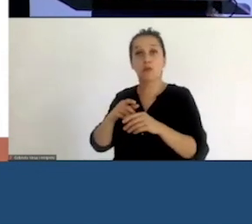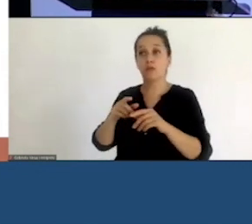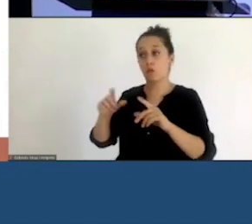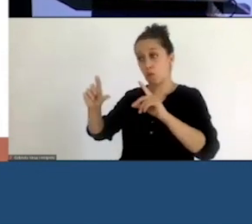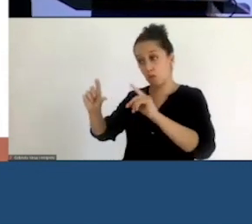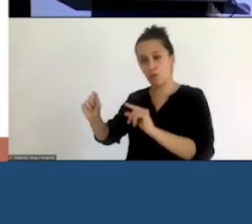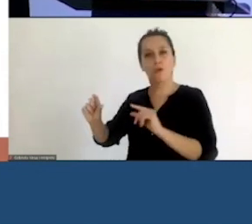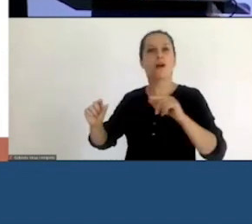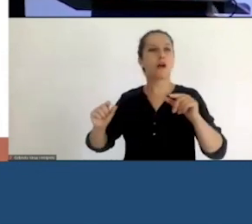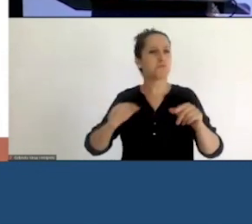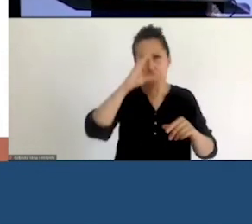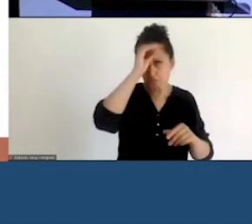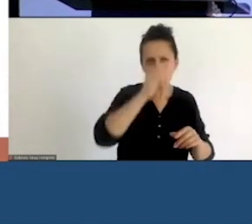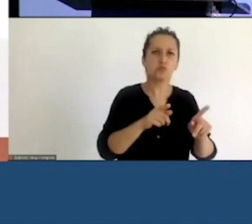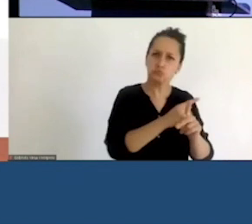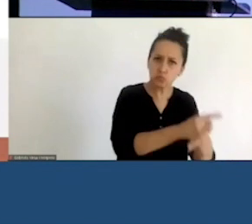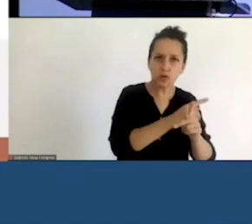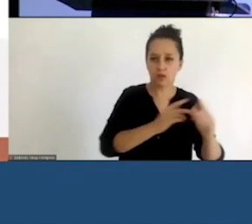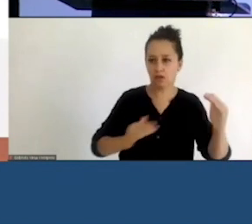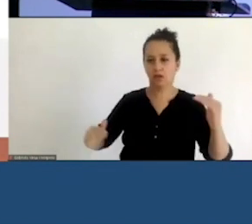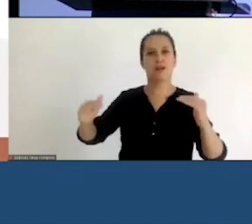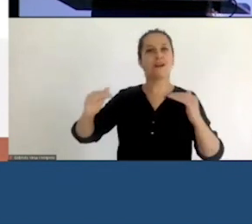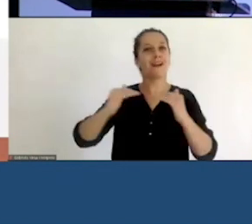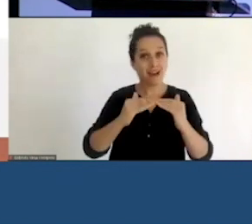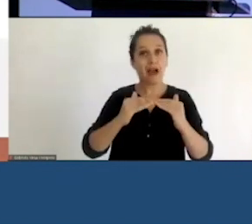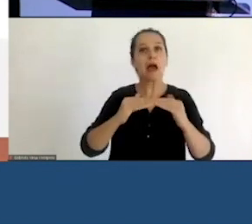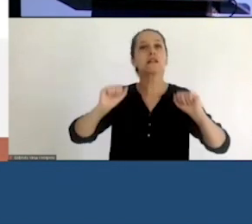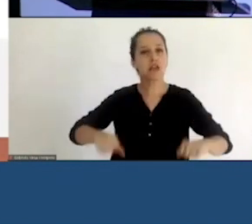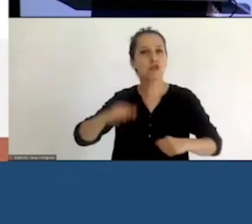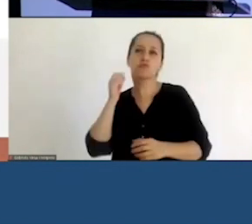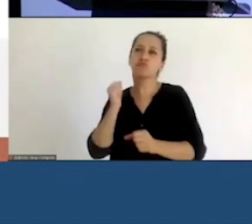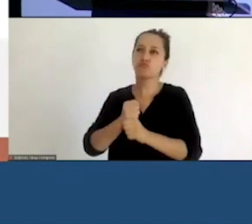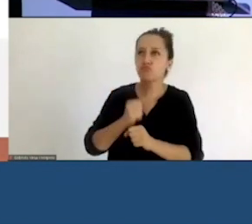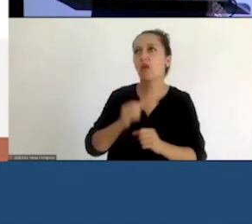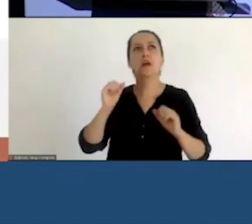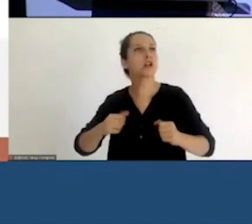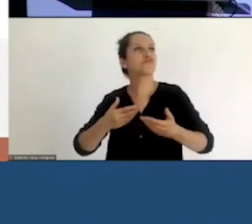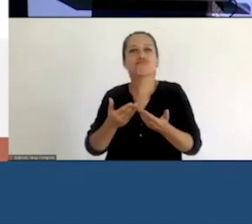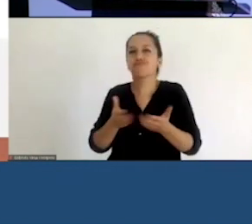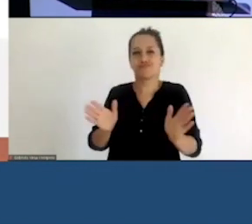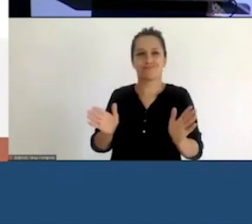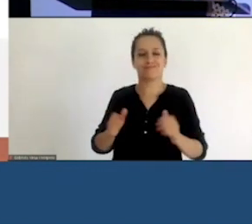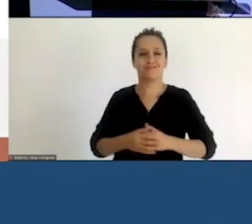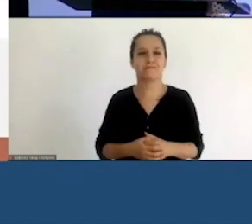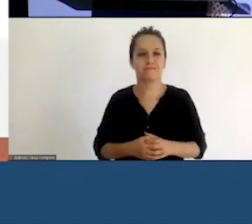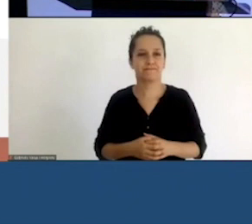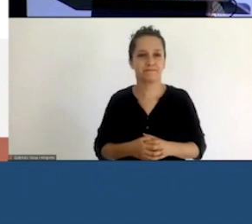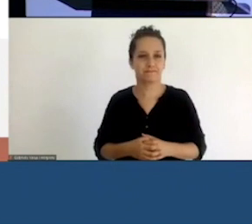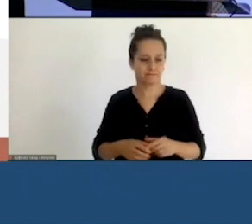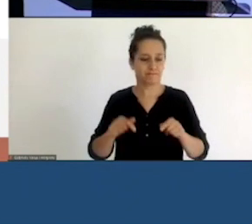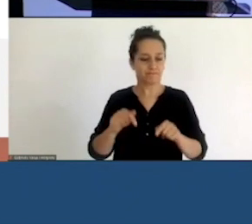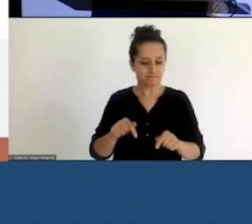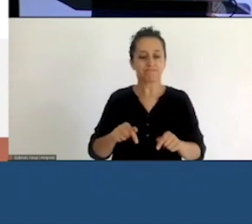more time available to them, so that can increase productivity and well-being. Our region has greatest wealth in